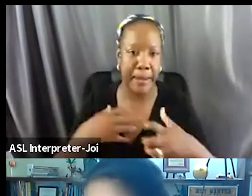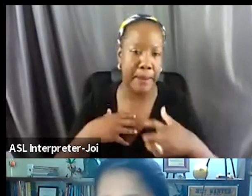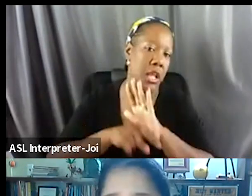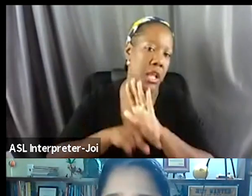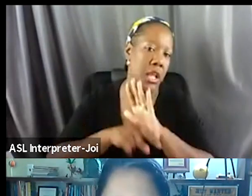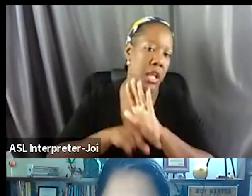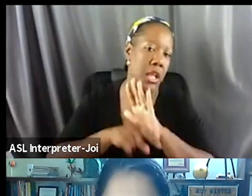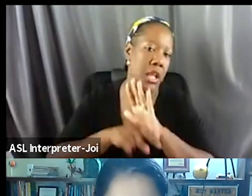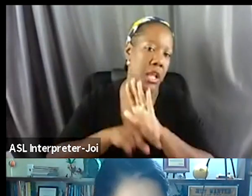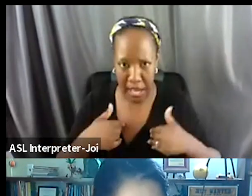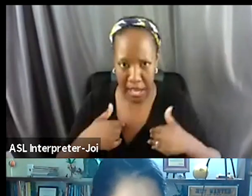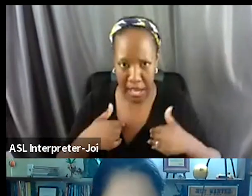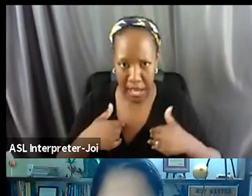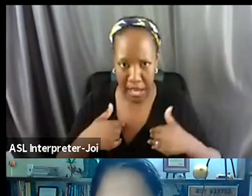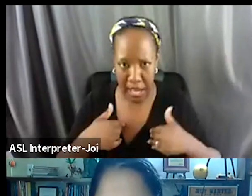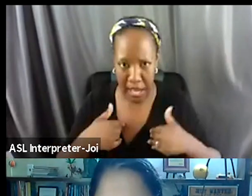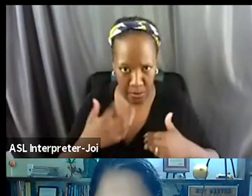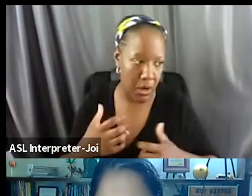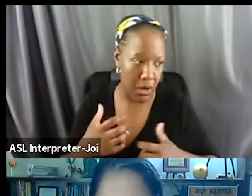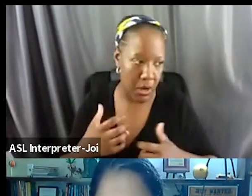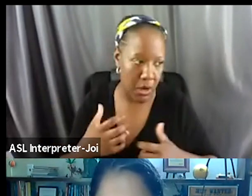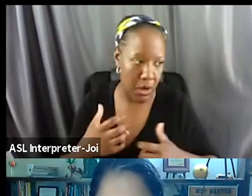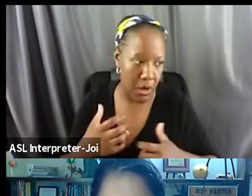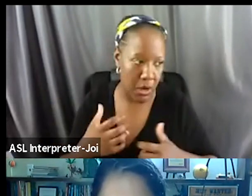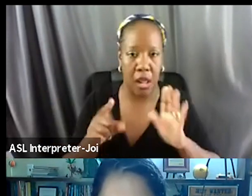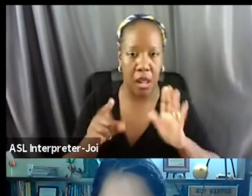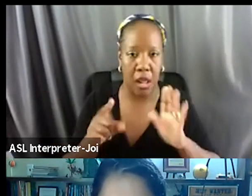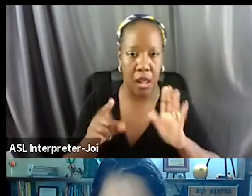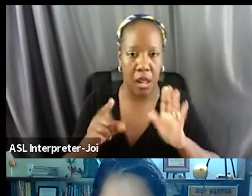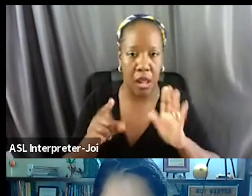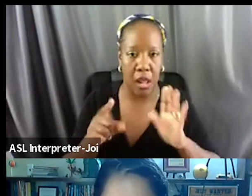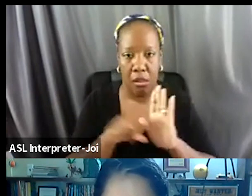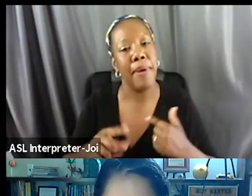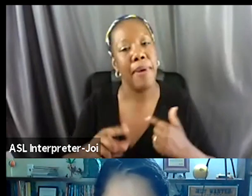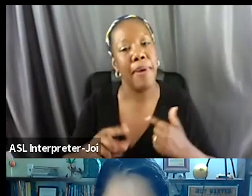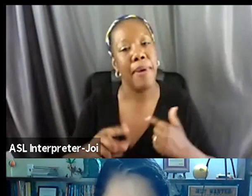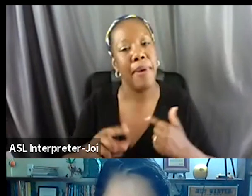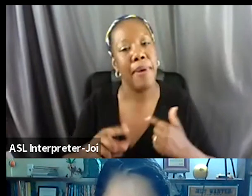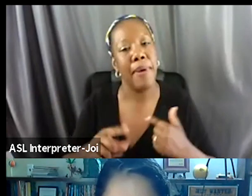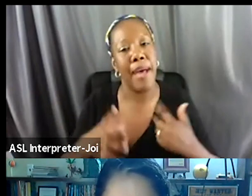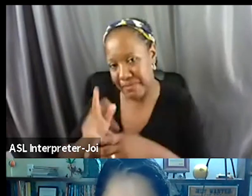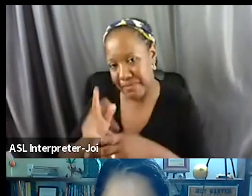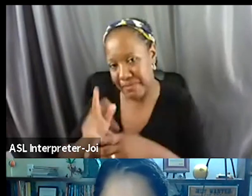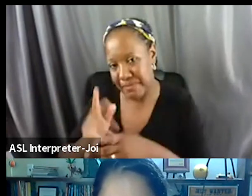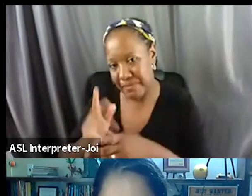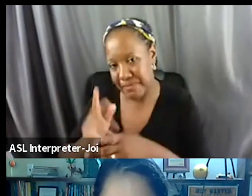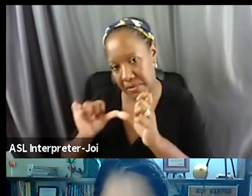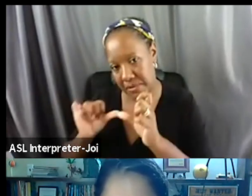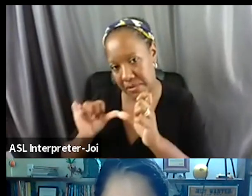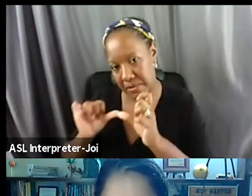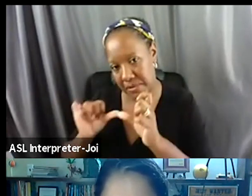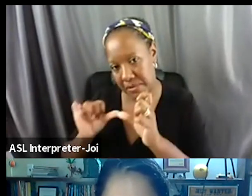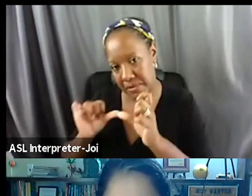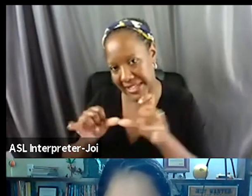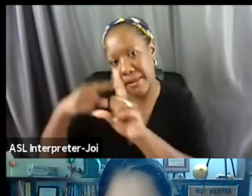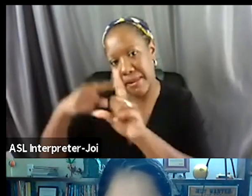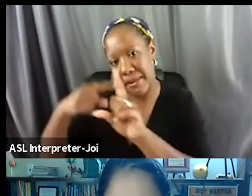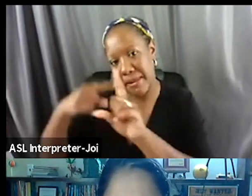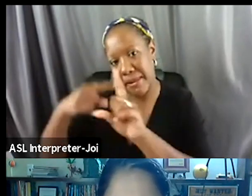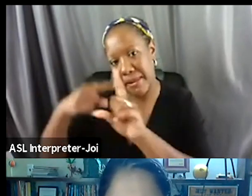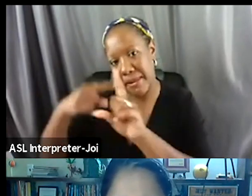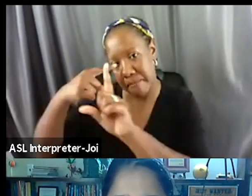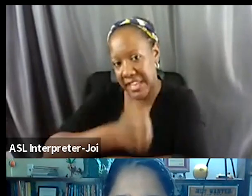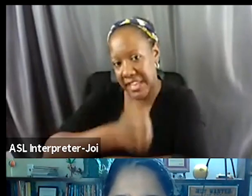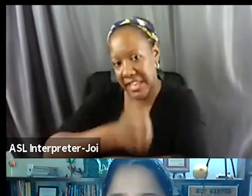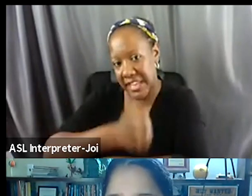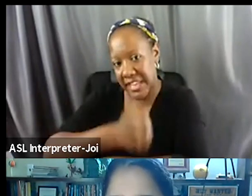days too, complain about certain things that don't go well, but I think just that keeping that consistent like positive energy was very